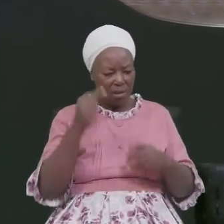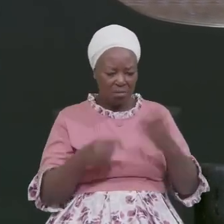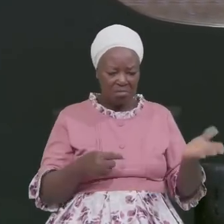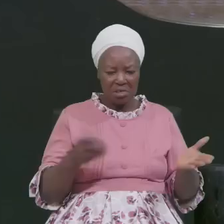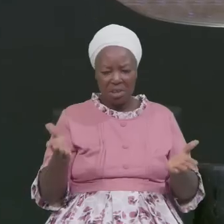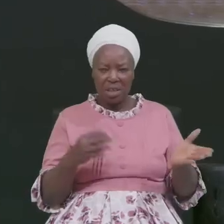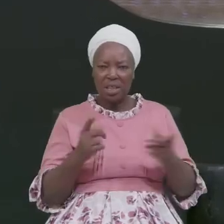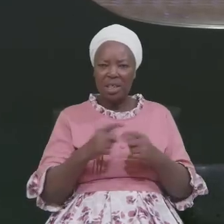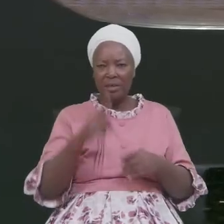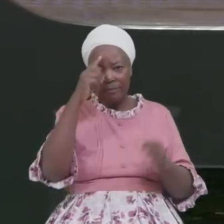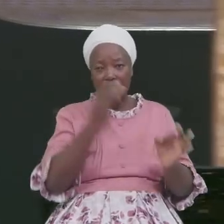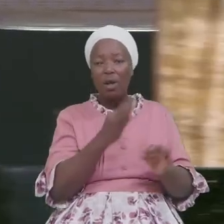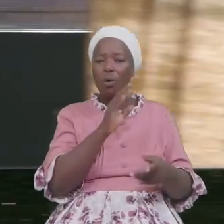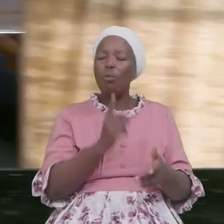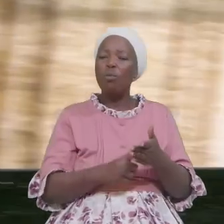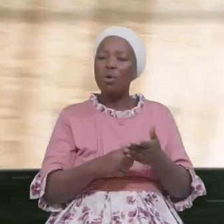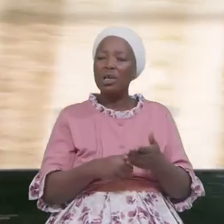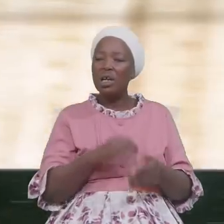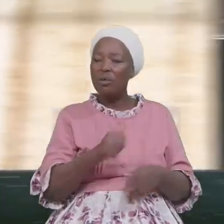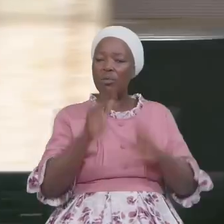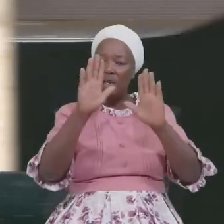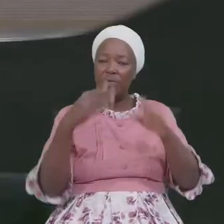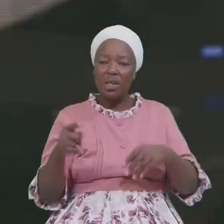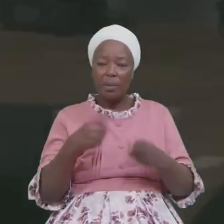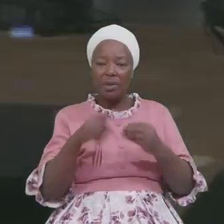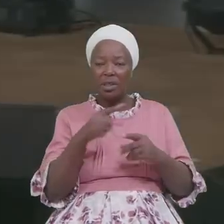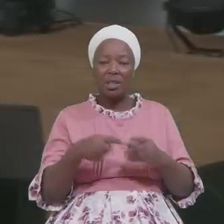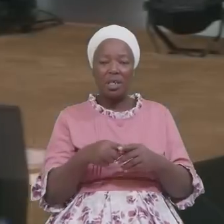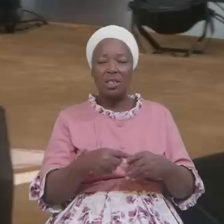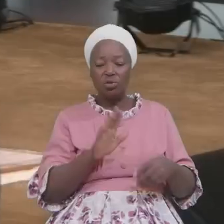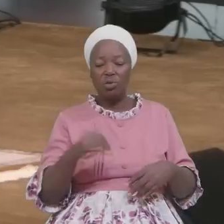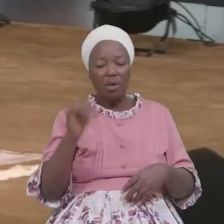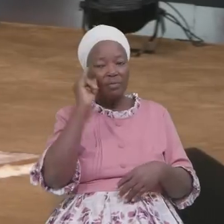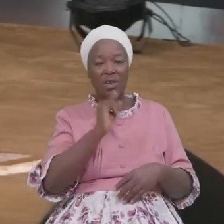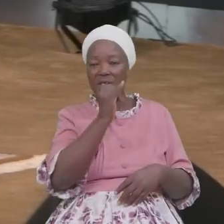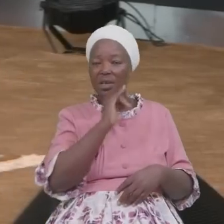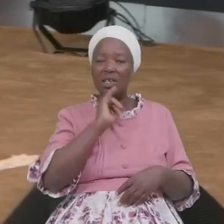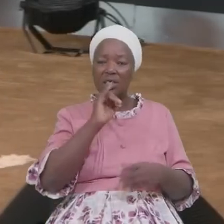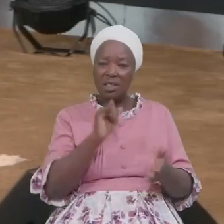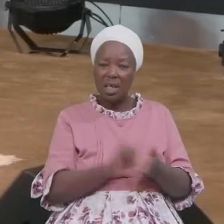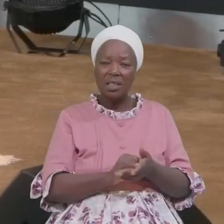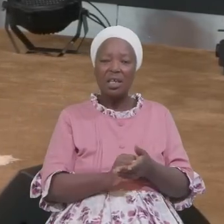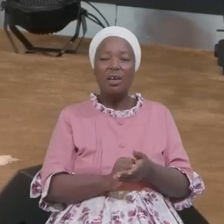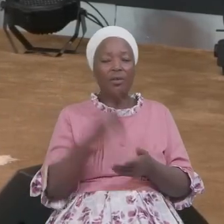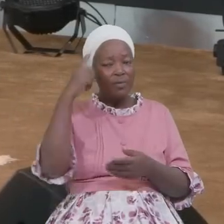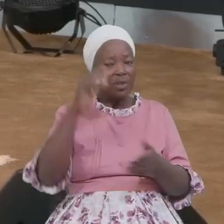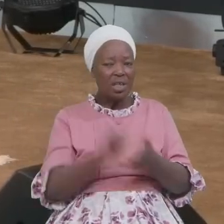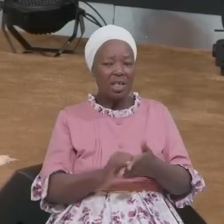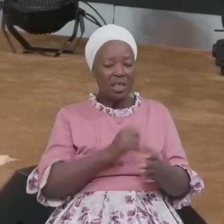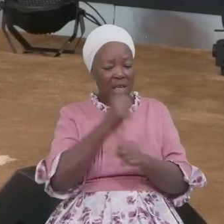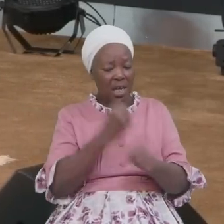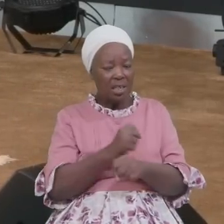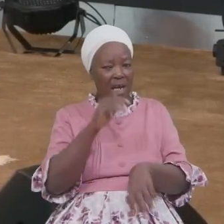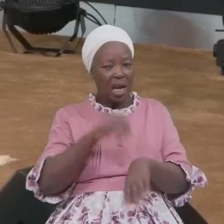the wonderful thing about these militant children of Israel, for that age, at that